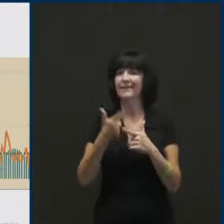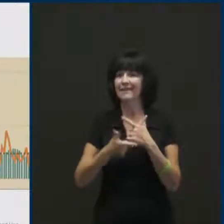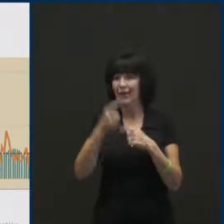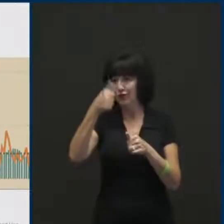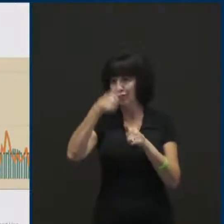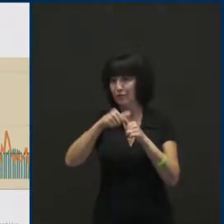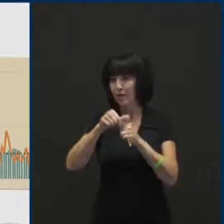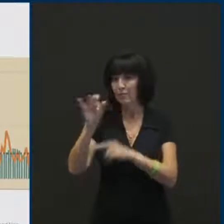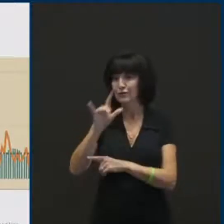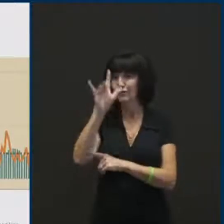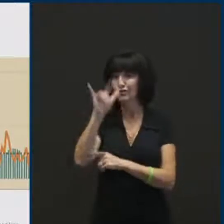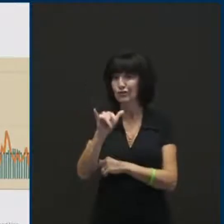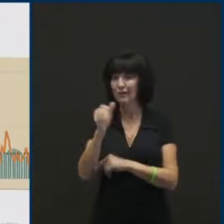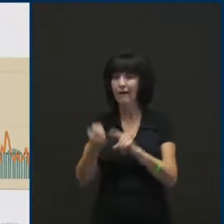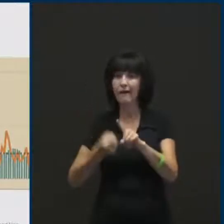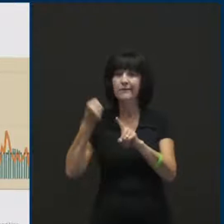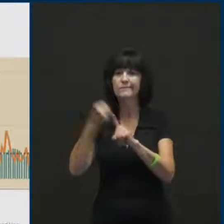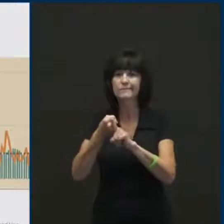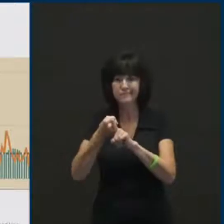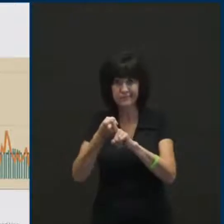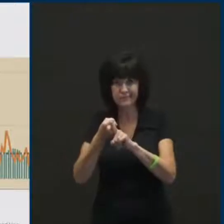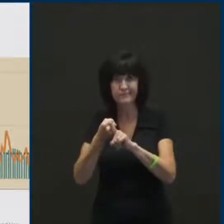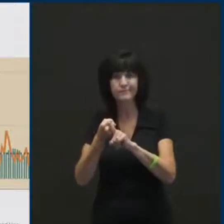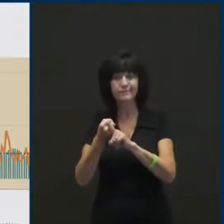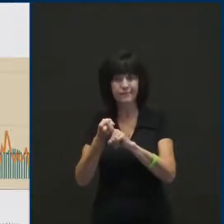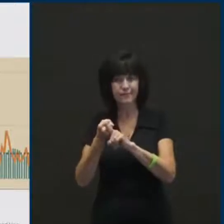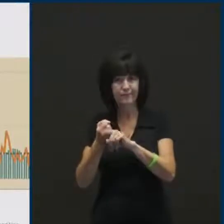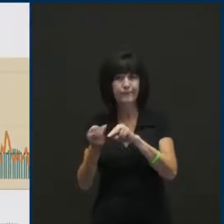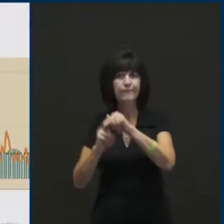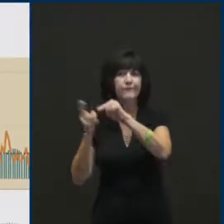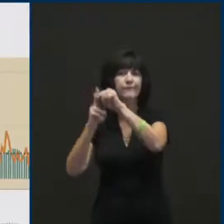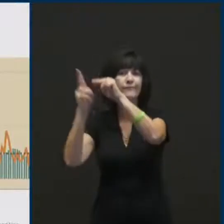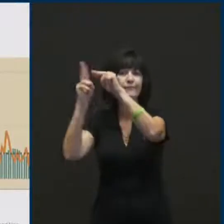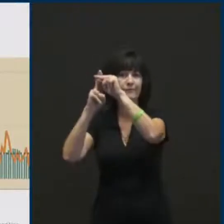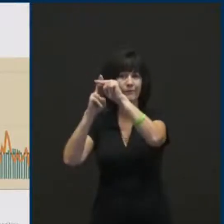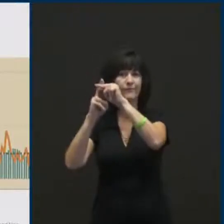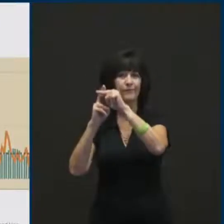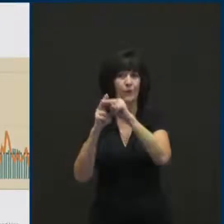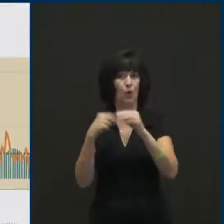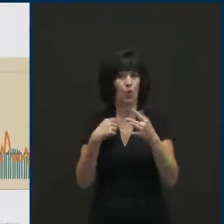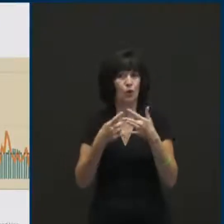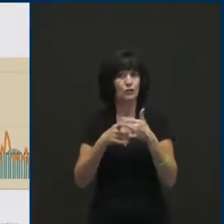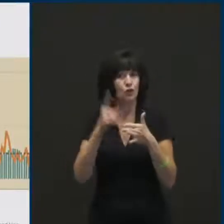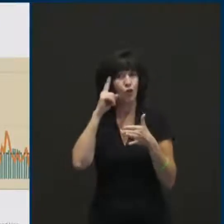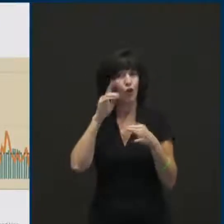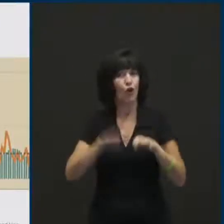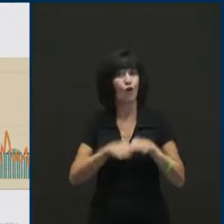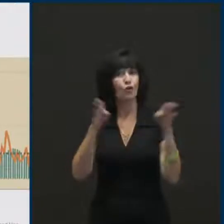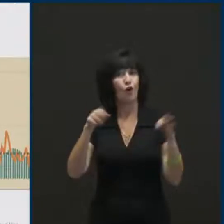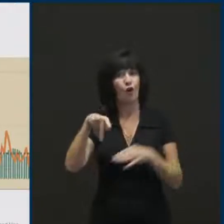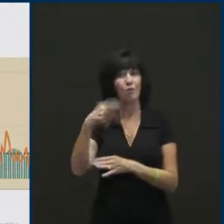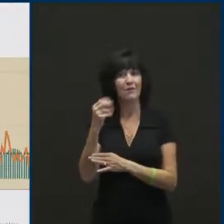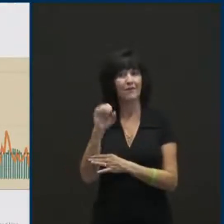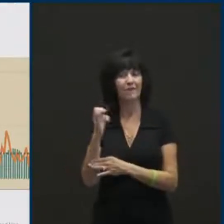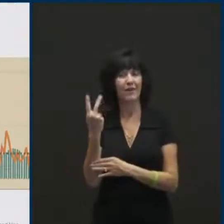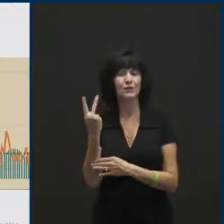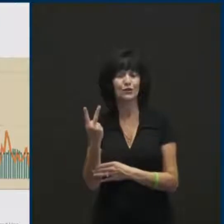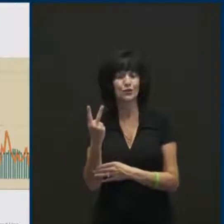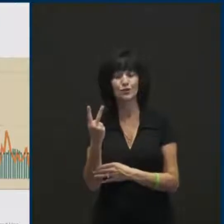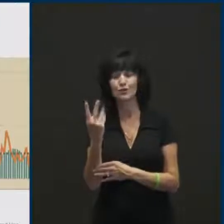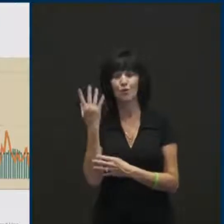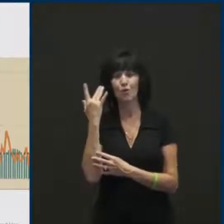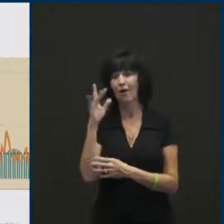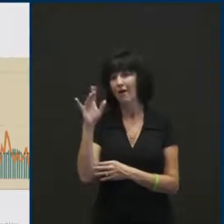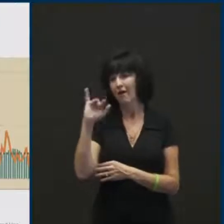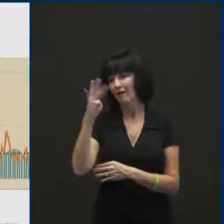another little bit of an uptick and surge as we were into phase two, and that's the 4th of July weekend, and thereafter